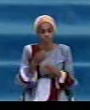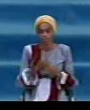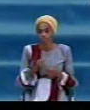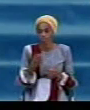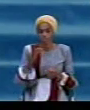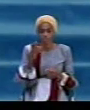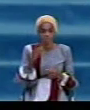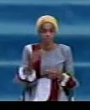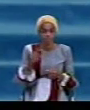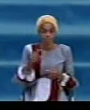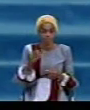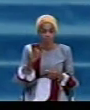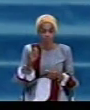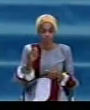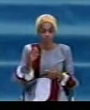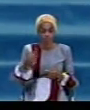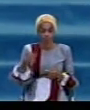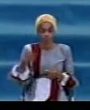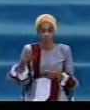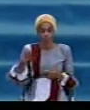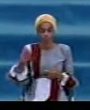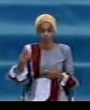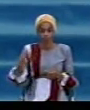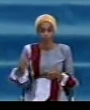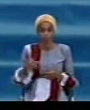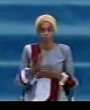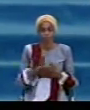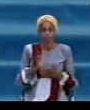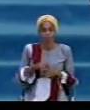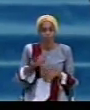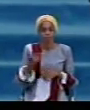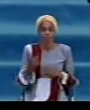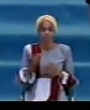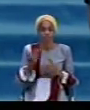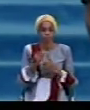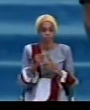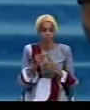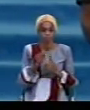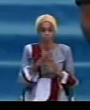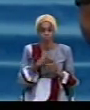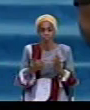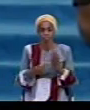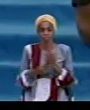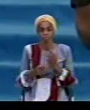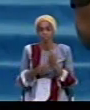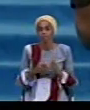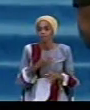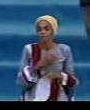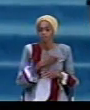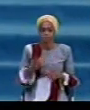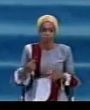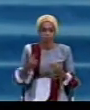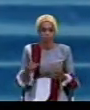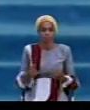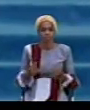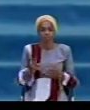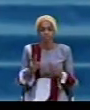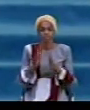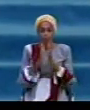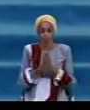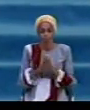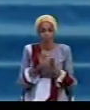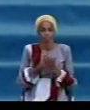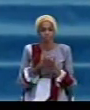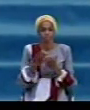only sometimes rice and hoy. But suddenly I prayed that God, if you really call this daddy, I always hear testimony about this